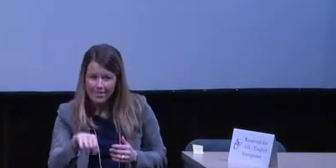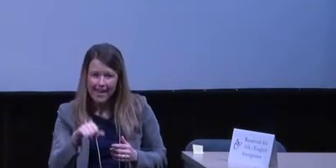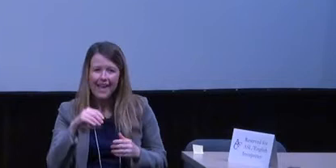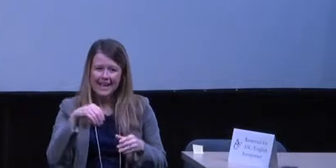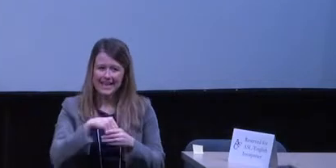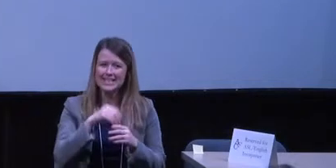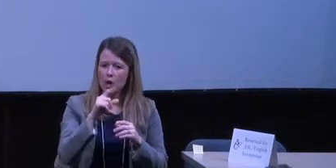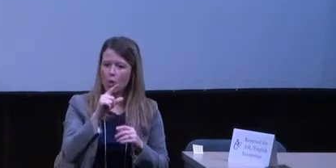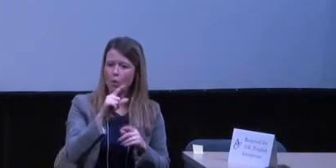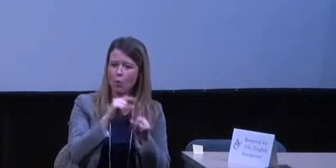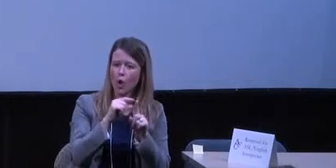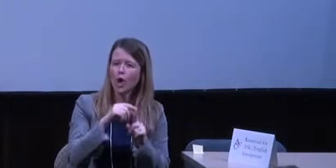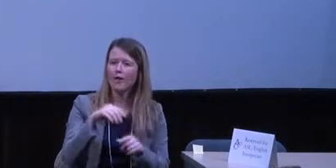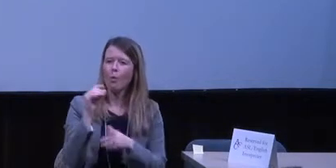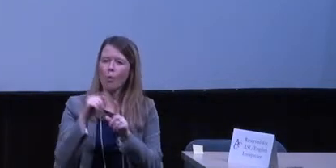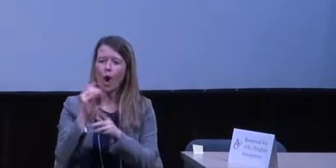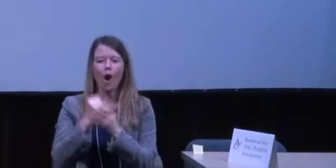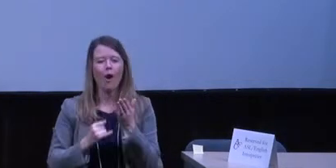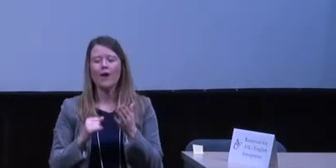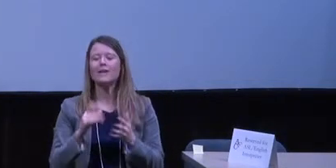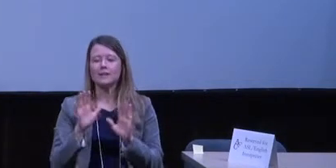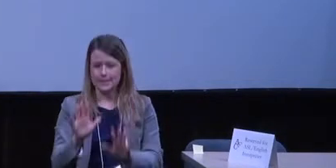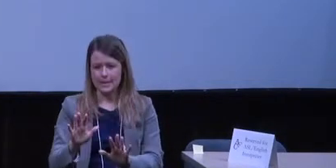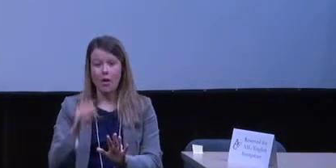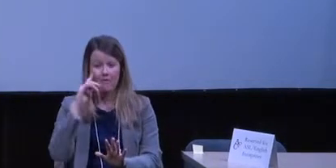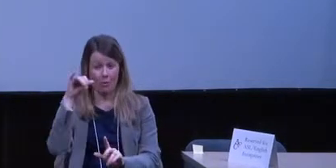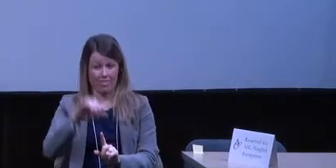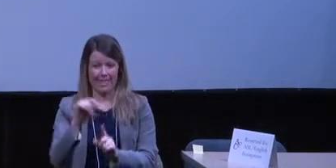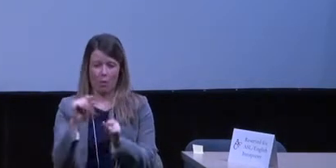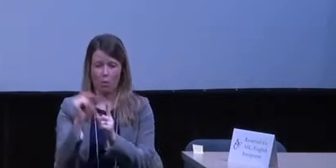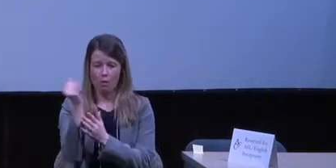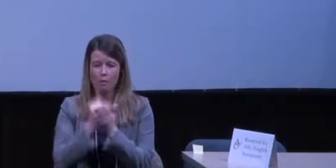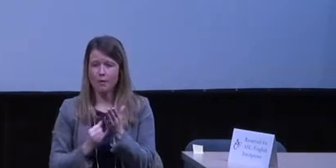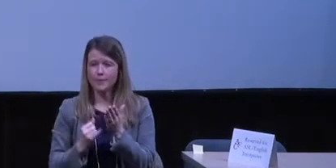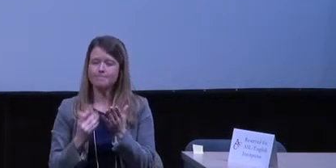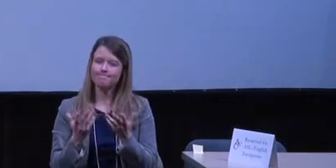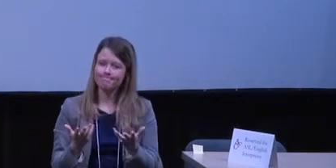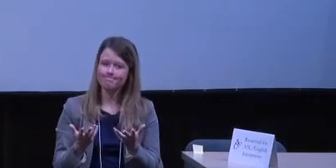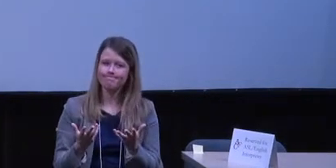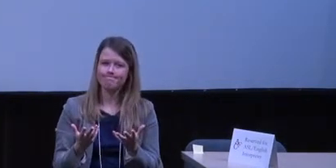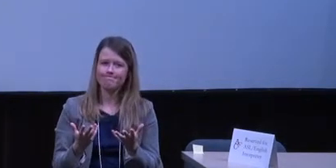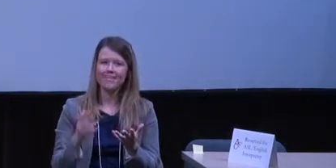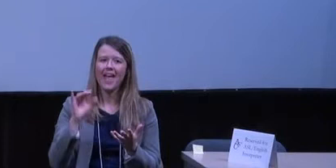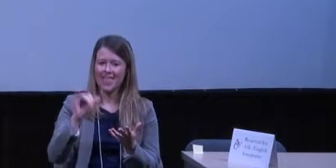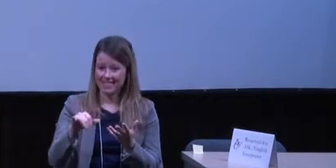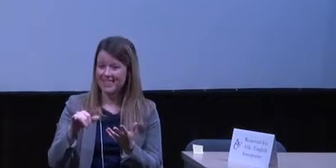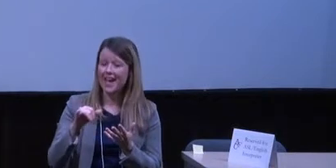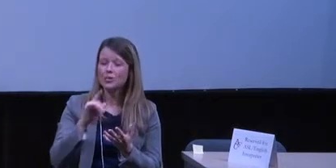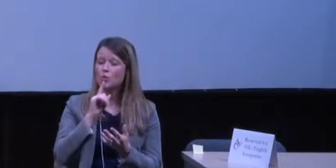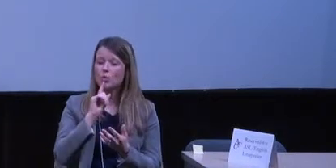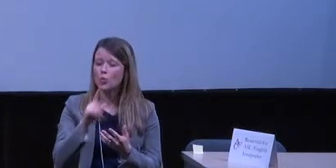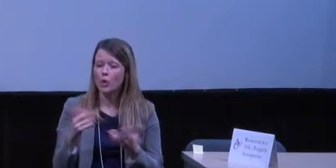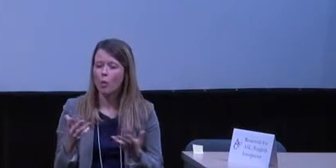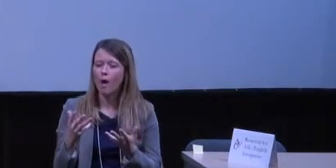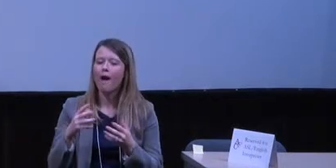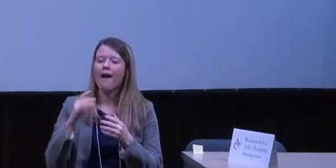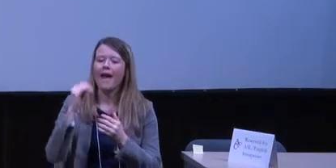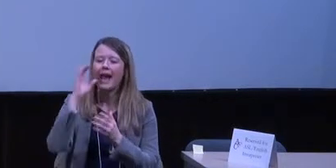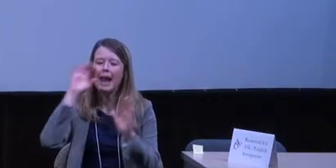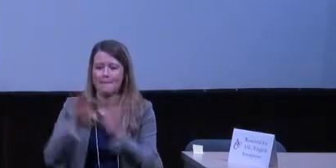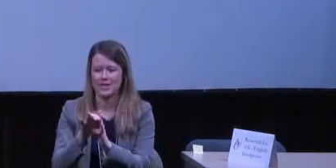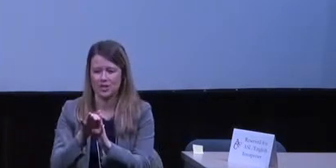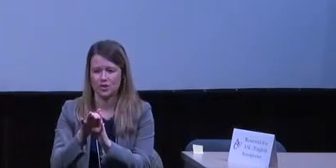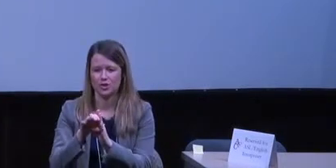Okay. So for that is actually considered an image. So it's not